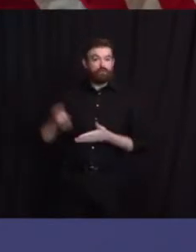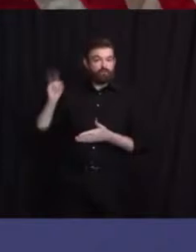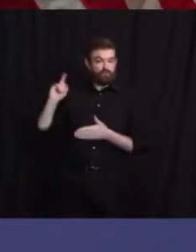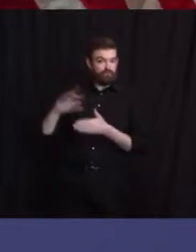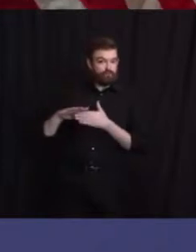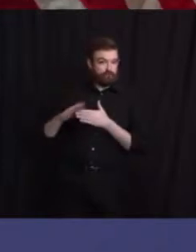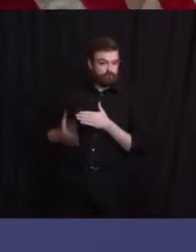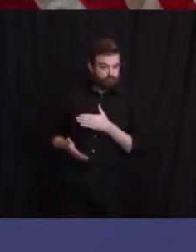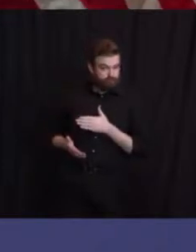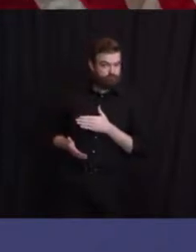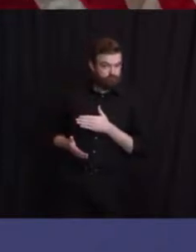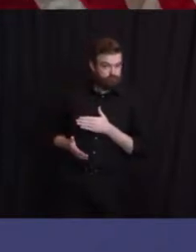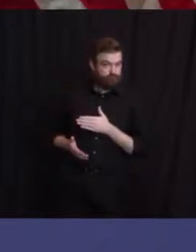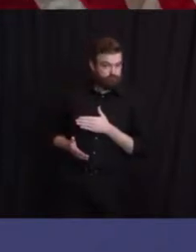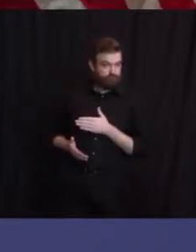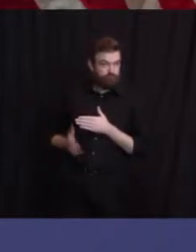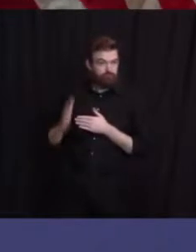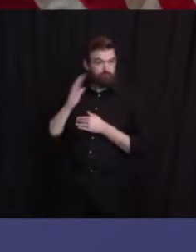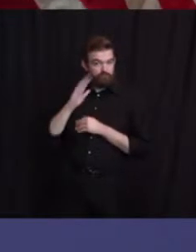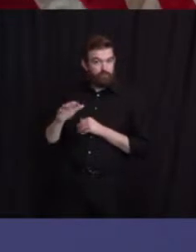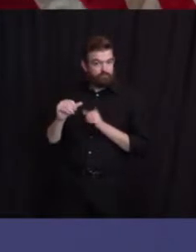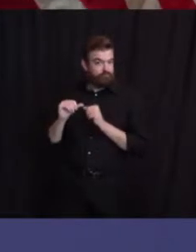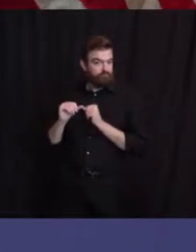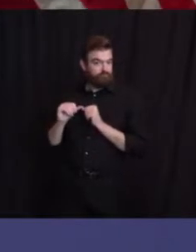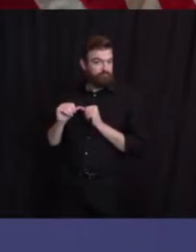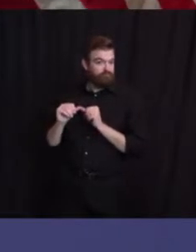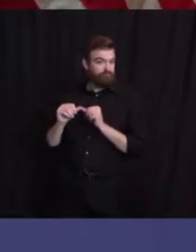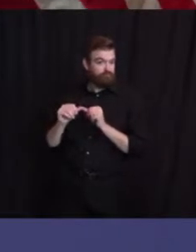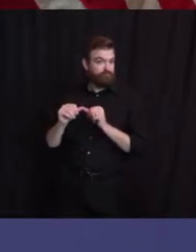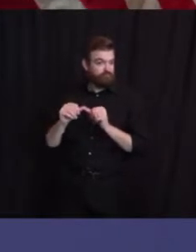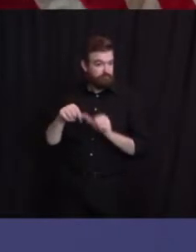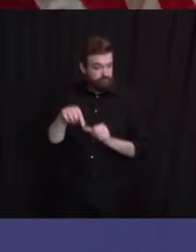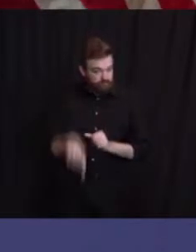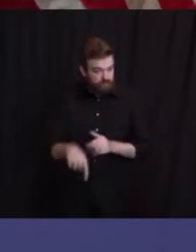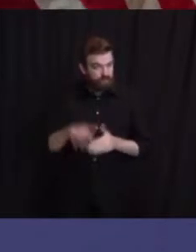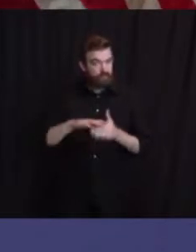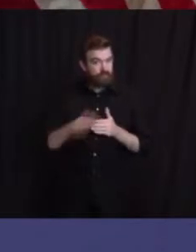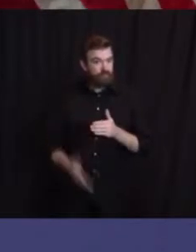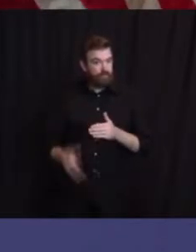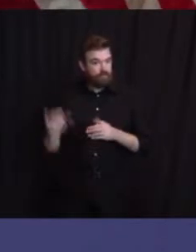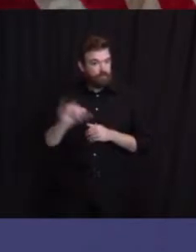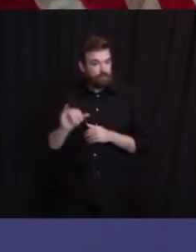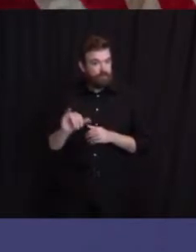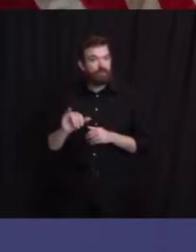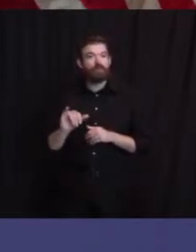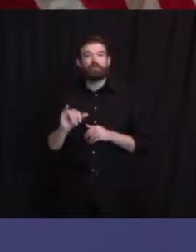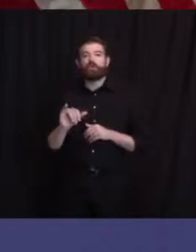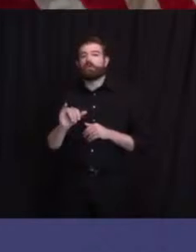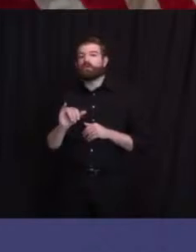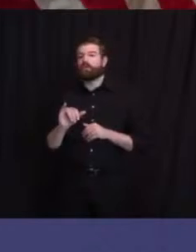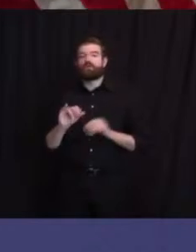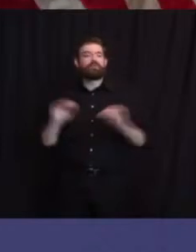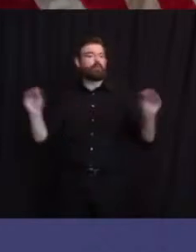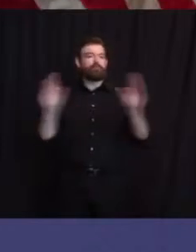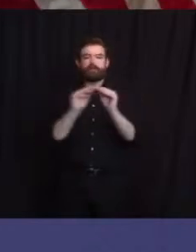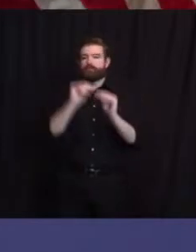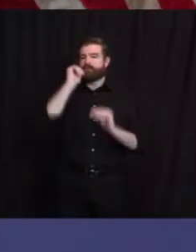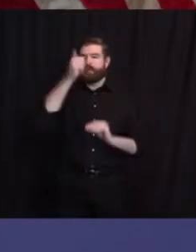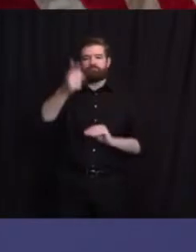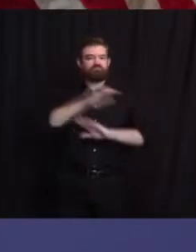will continue this week as well, which is we will not be with you tomorrow. We'll be with